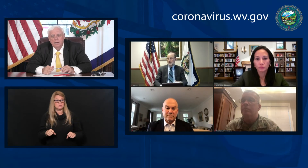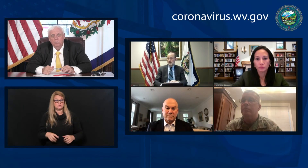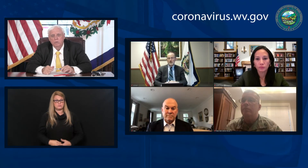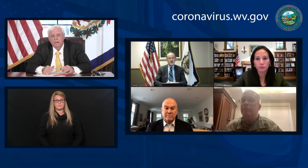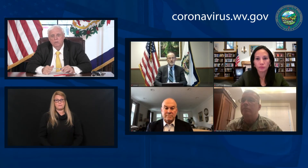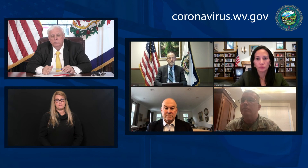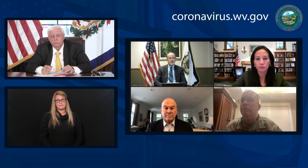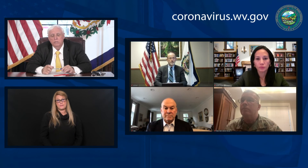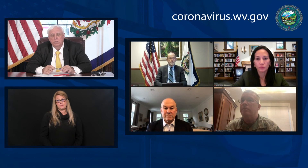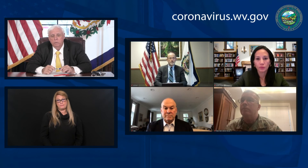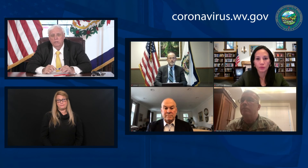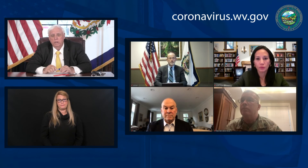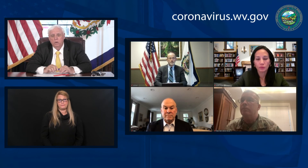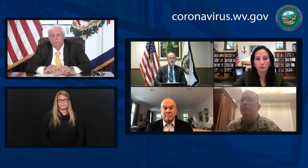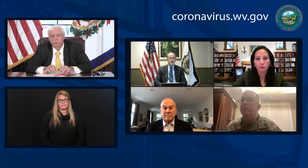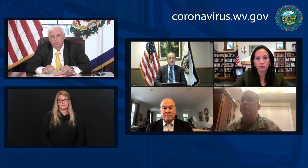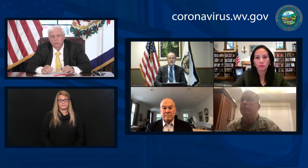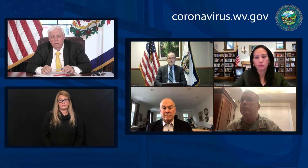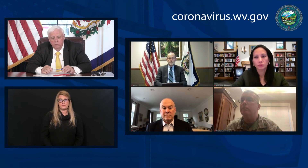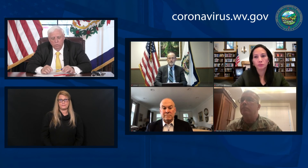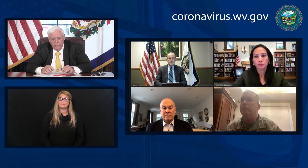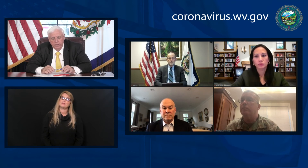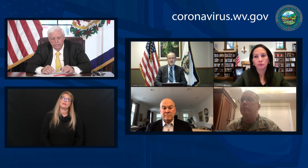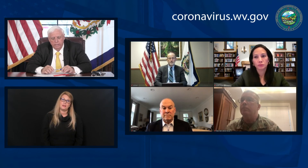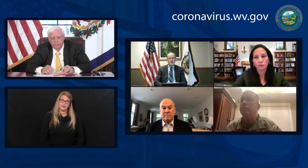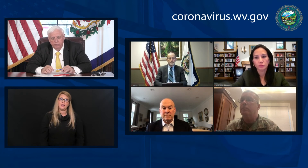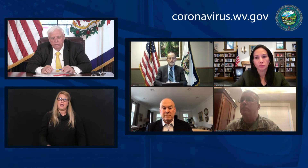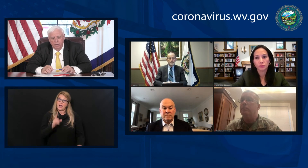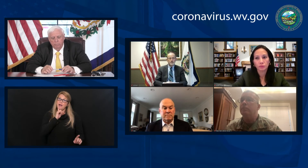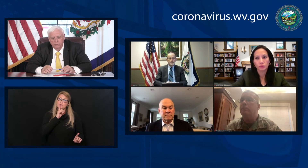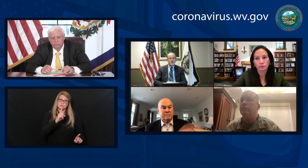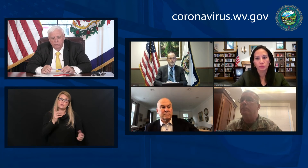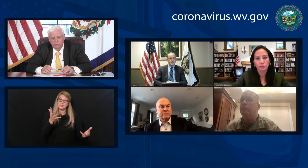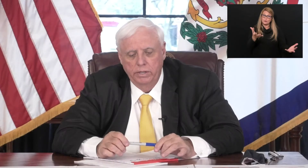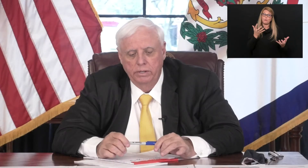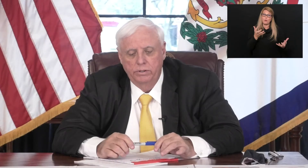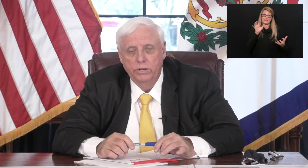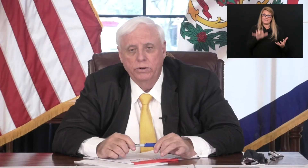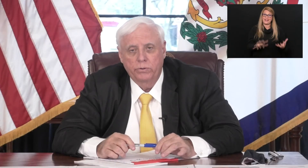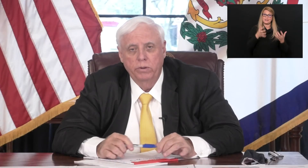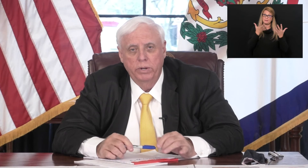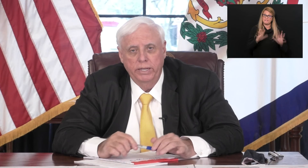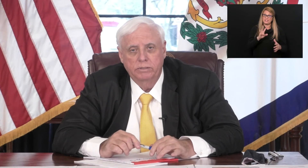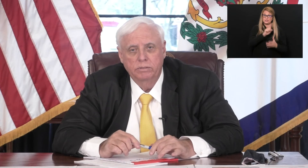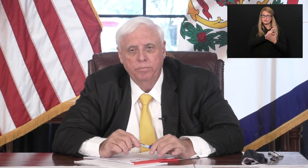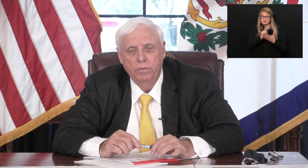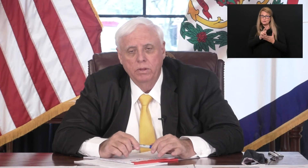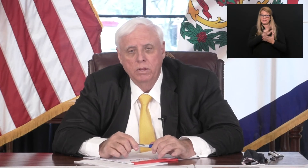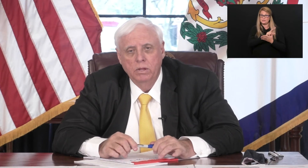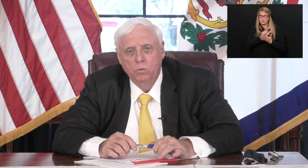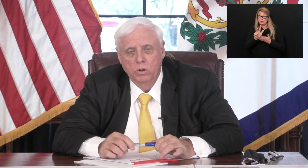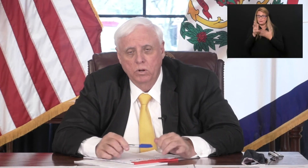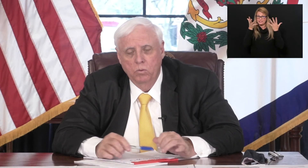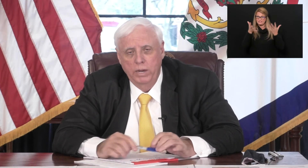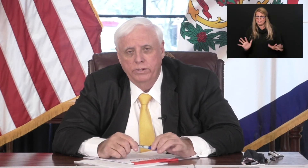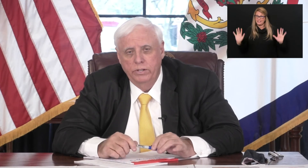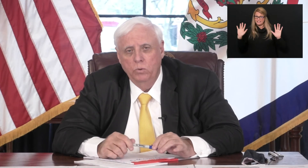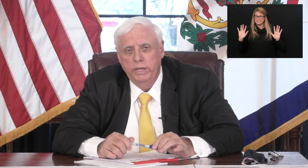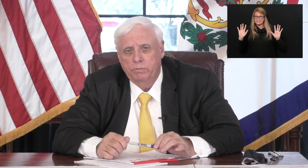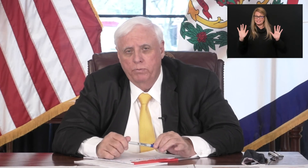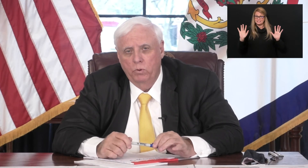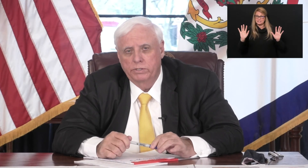I was really, really hopeful that we could get this accomplished within 2 to 3 weeks. We're going to wait